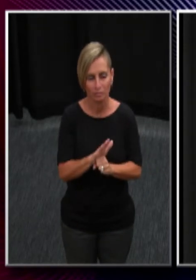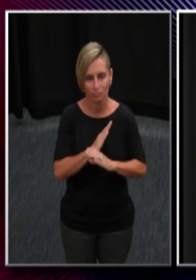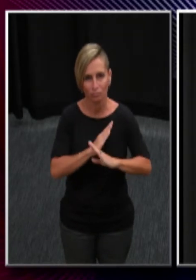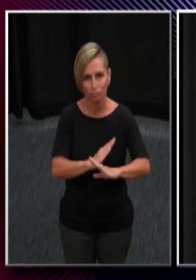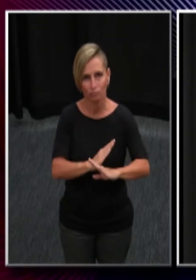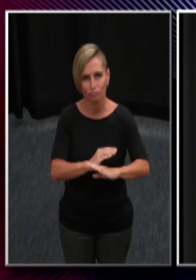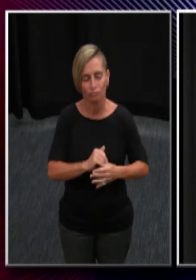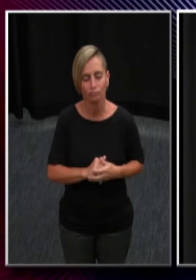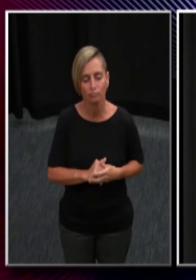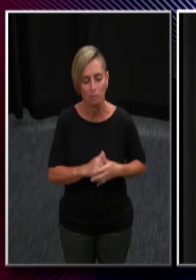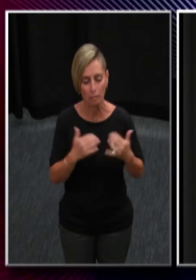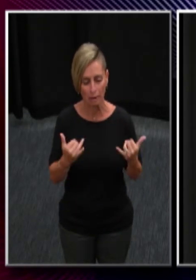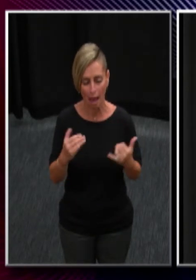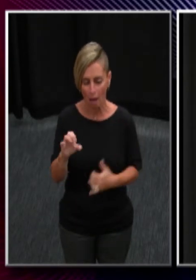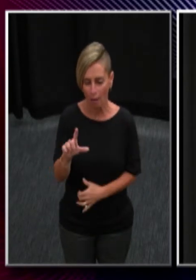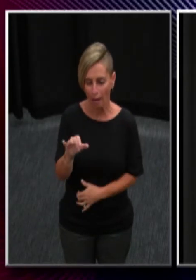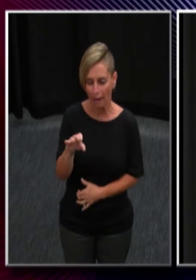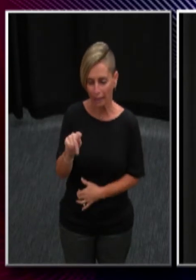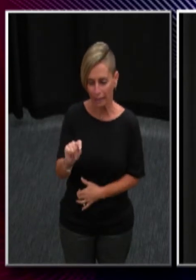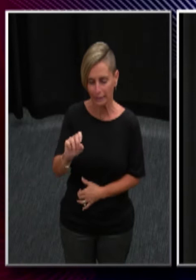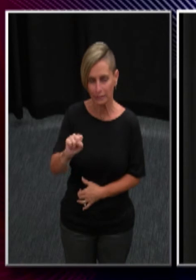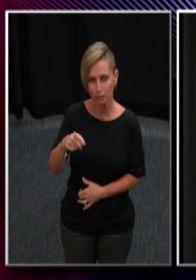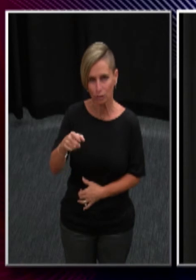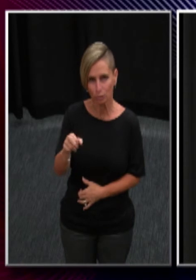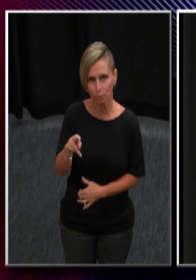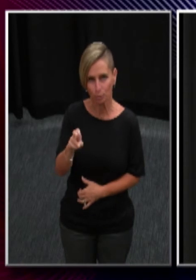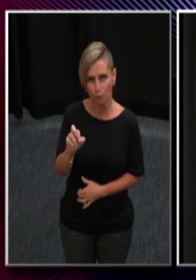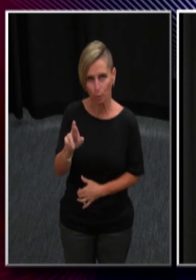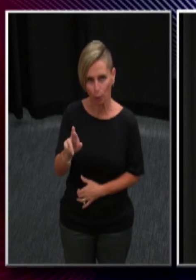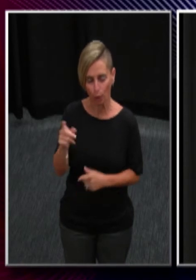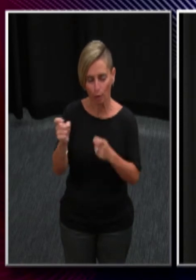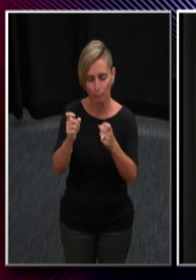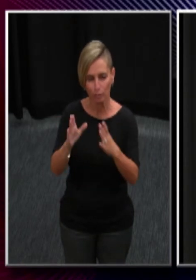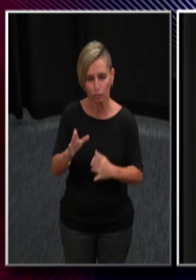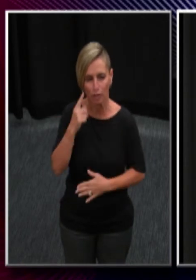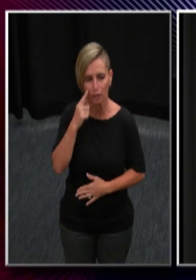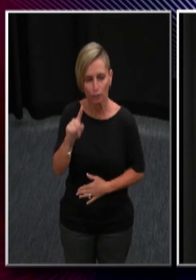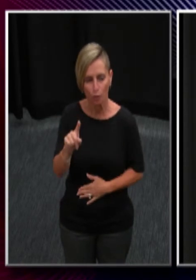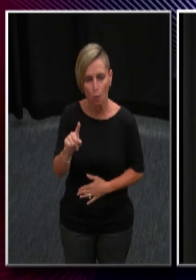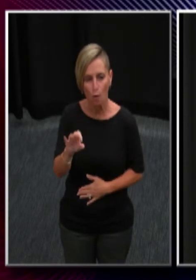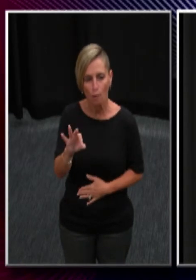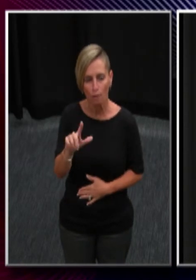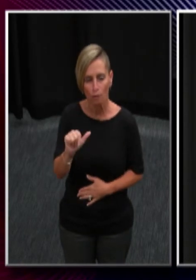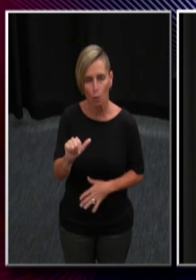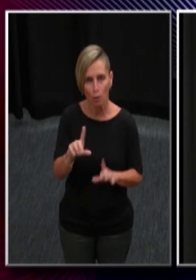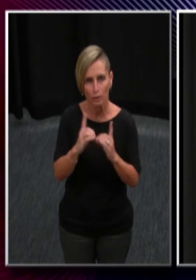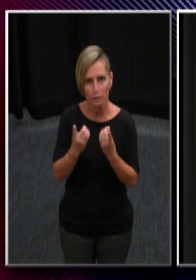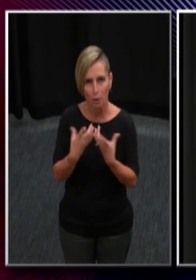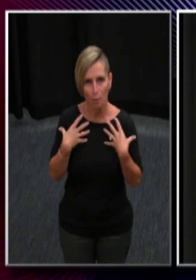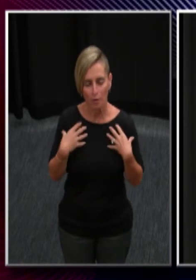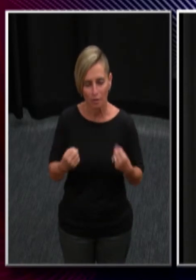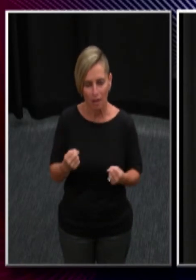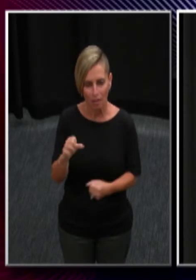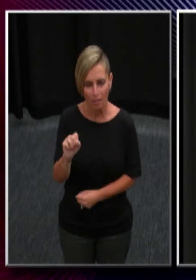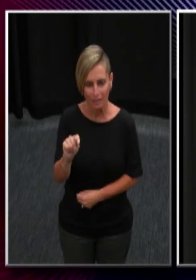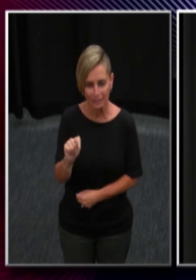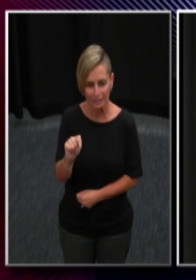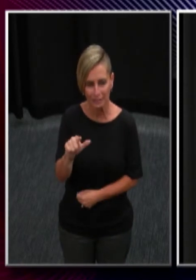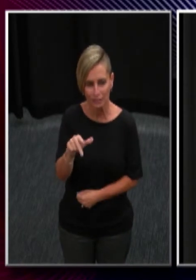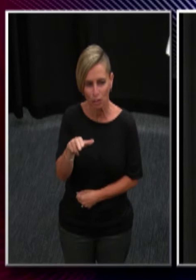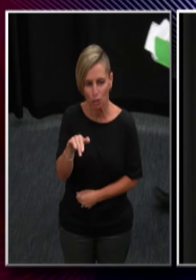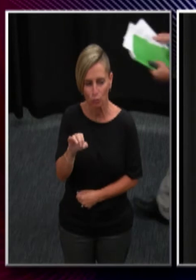up Clint Sperber, our health officer and administrator for the Florida Department of Health, St. Lucie County.